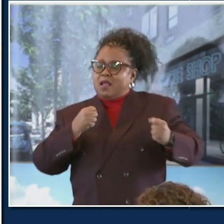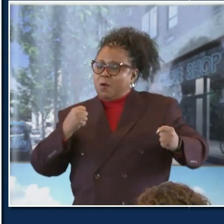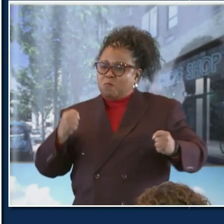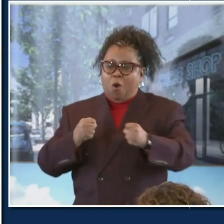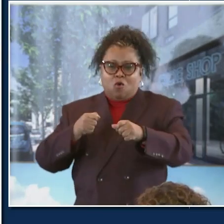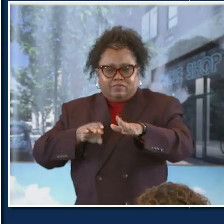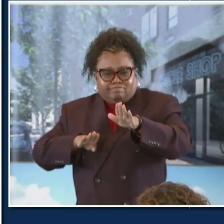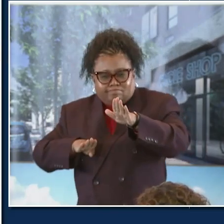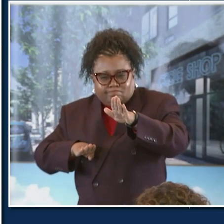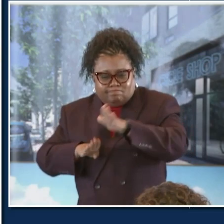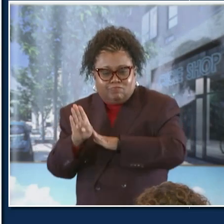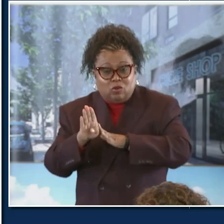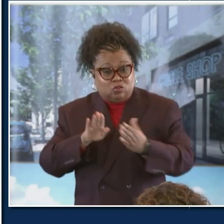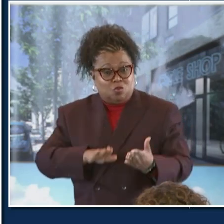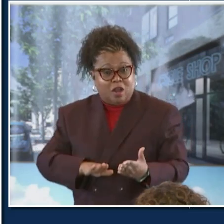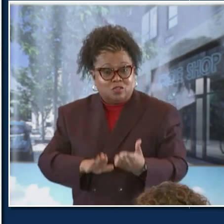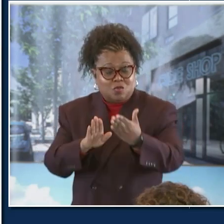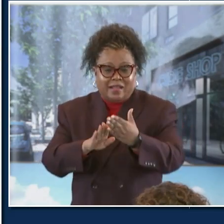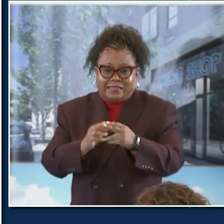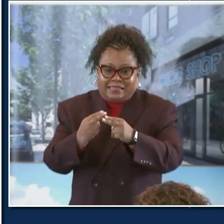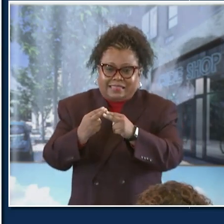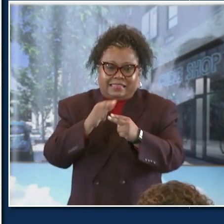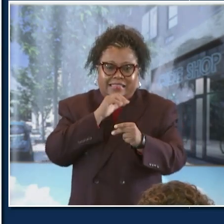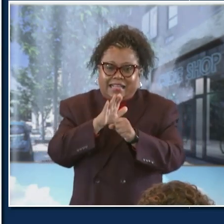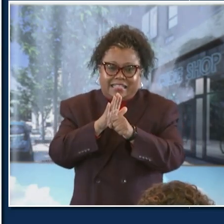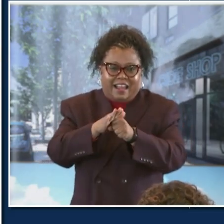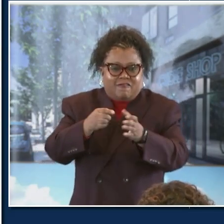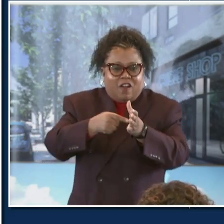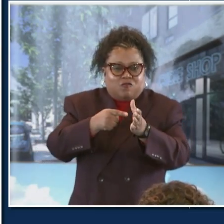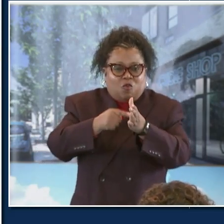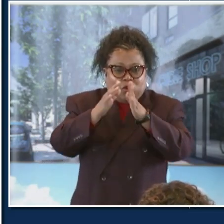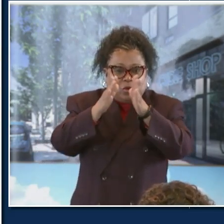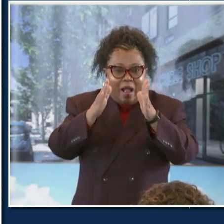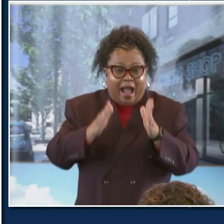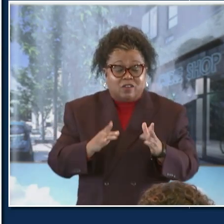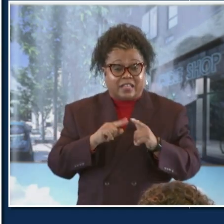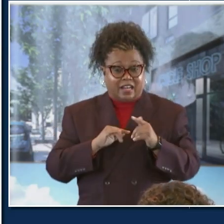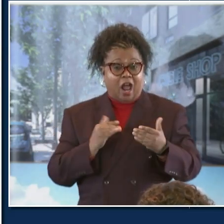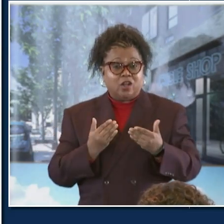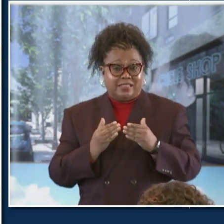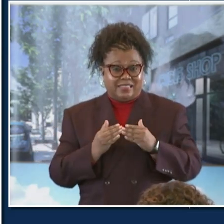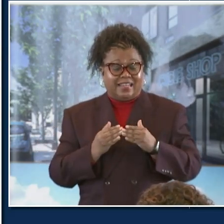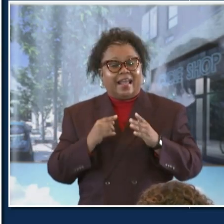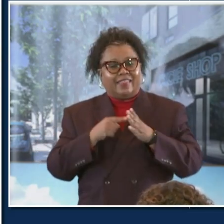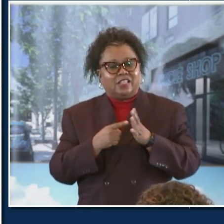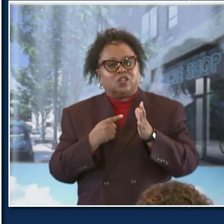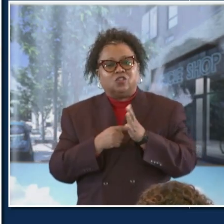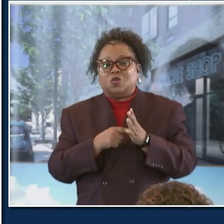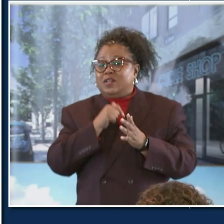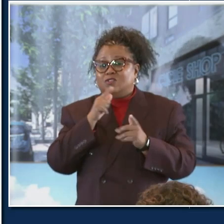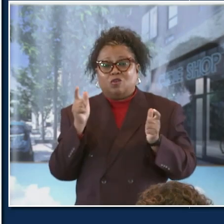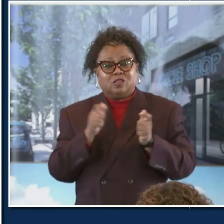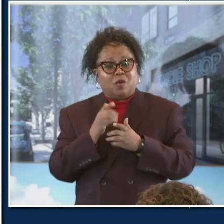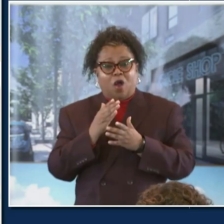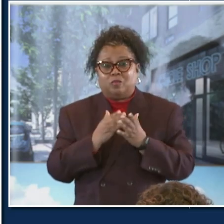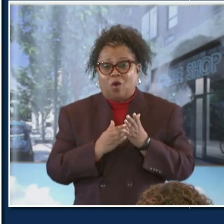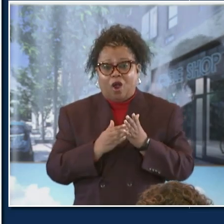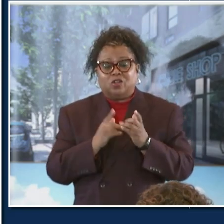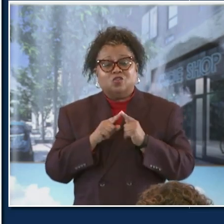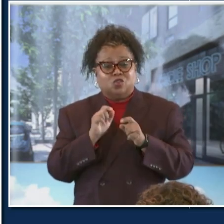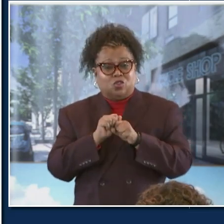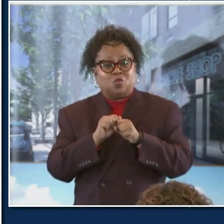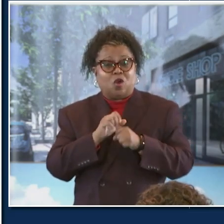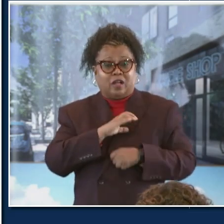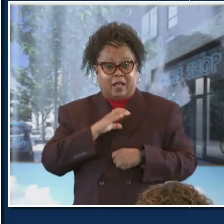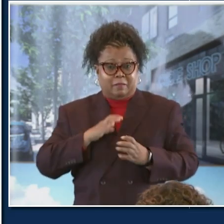bold strides to address the shortage of affordable housing in our city, and this is due in no small part to the work